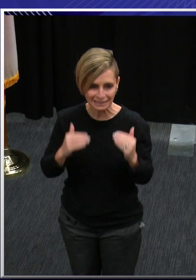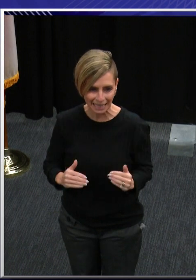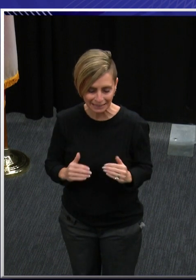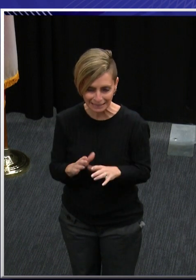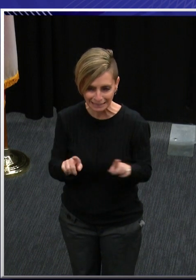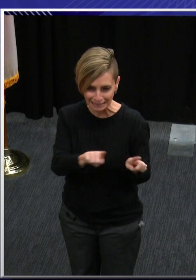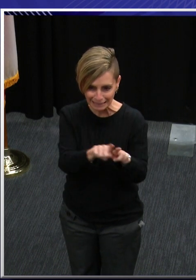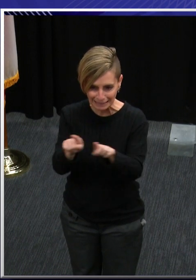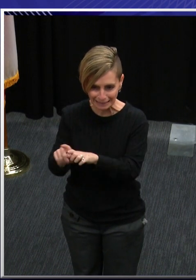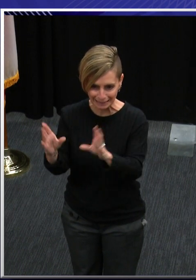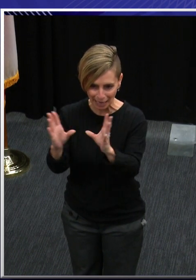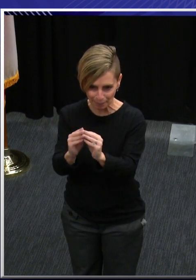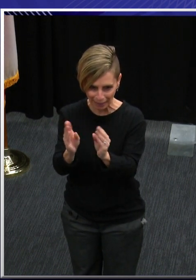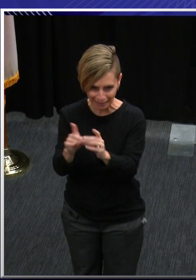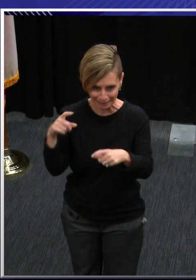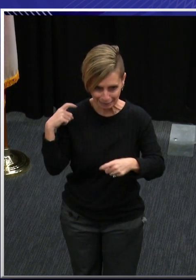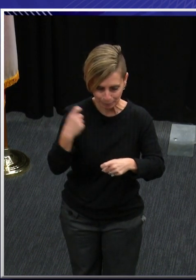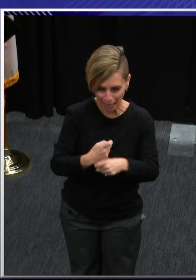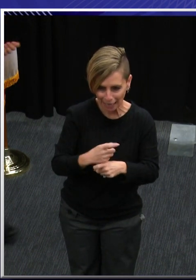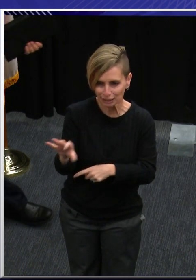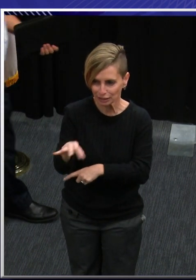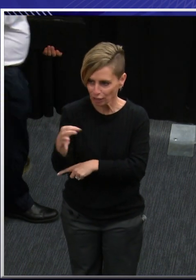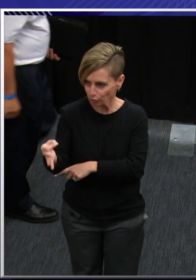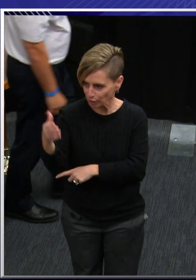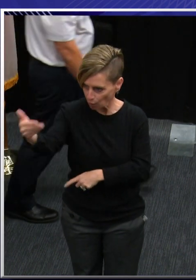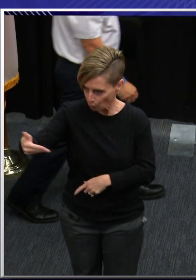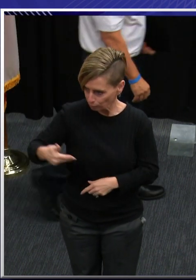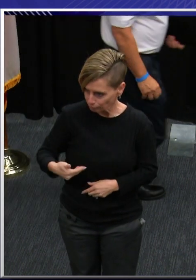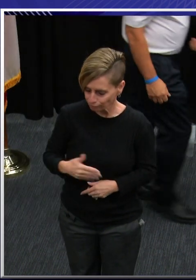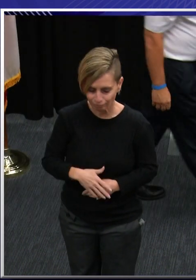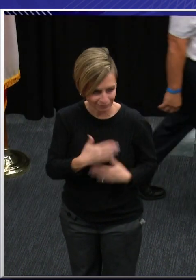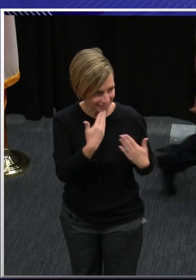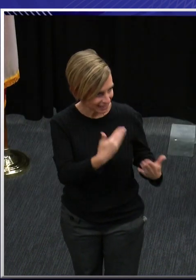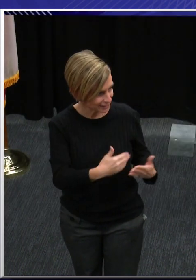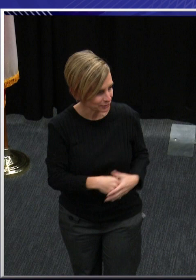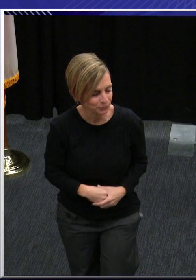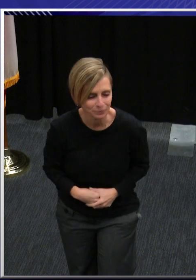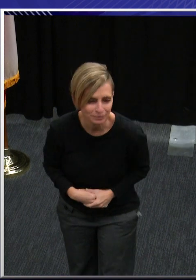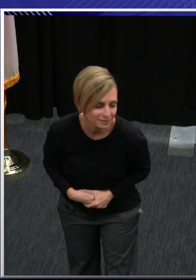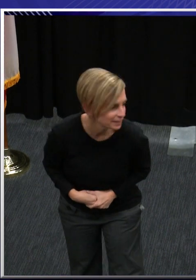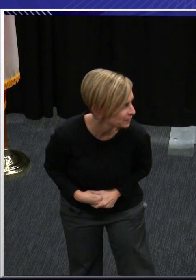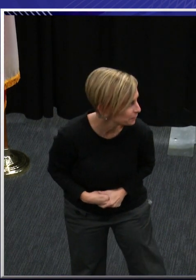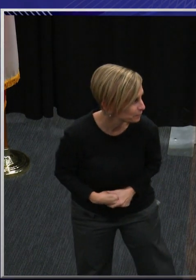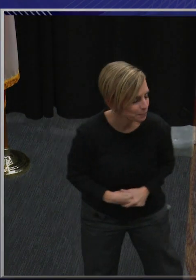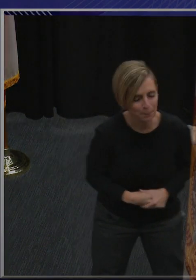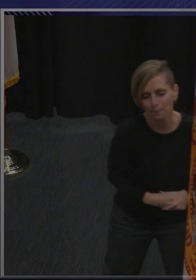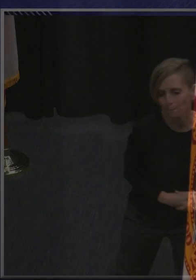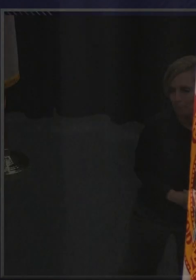Spanish and then in Creole.